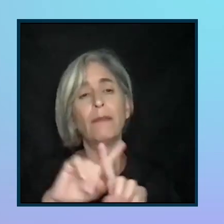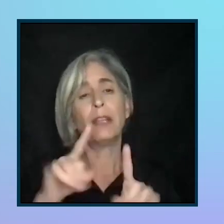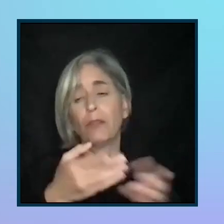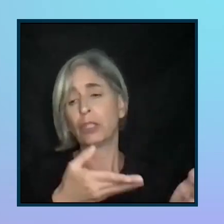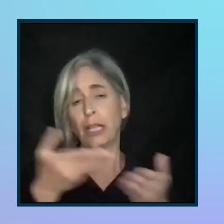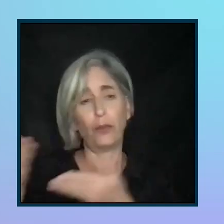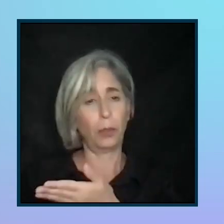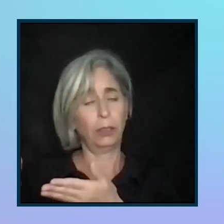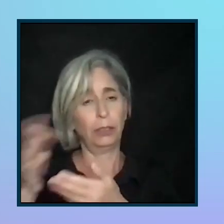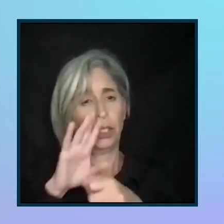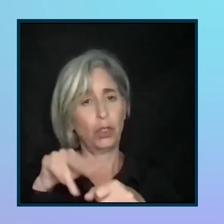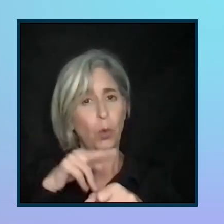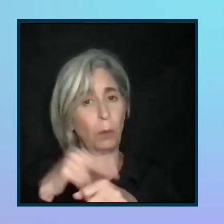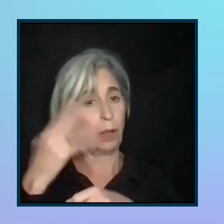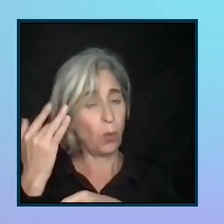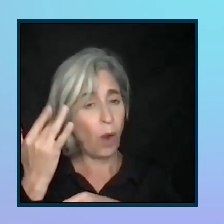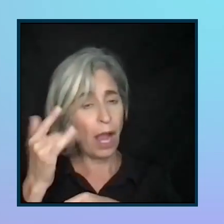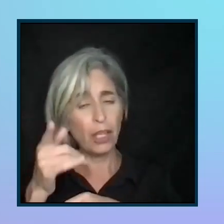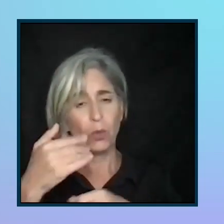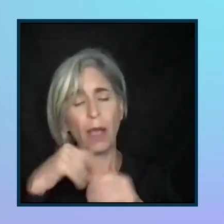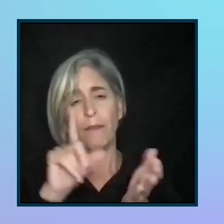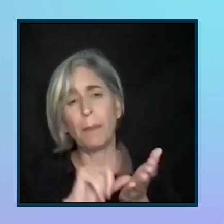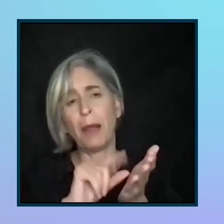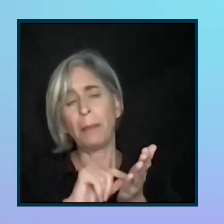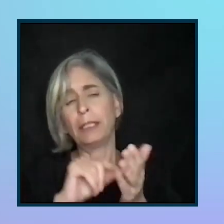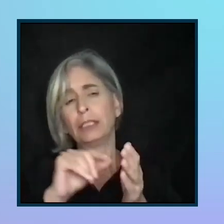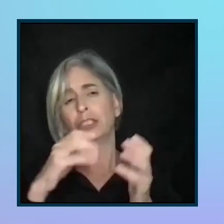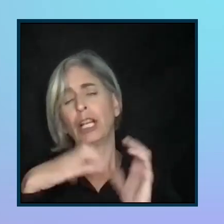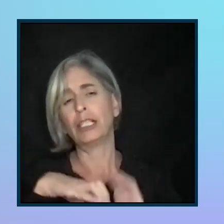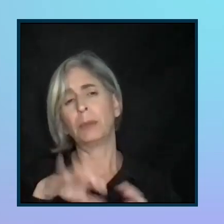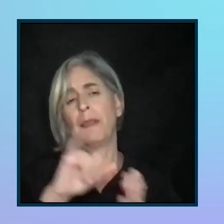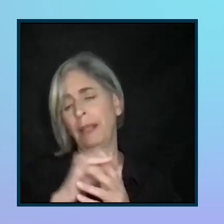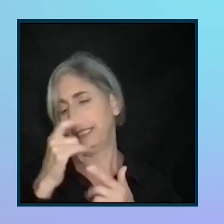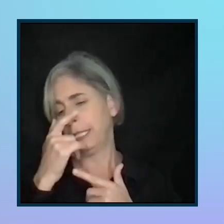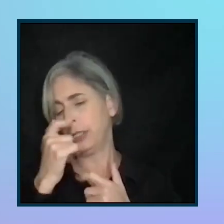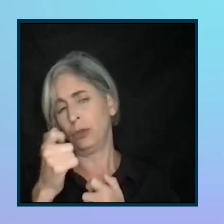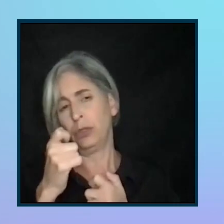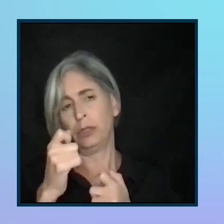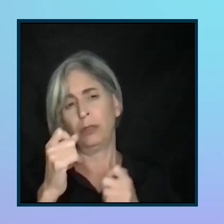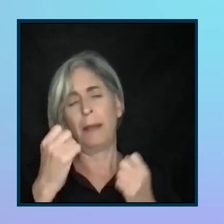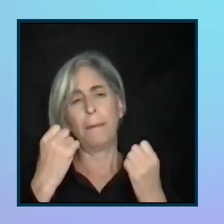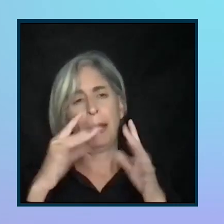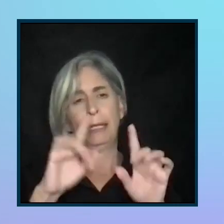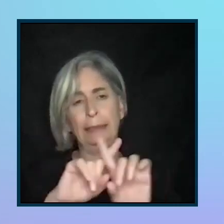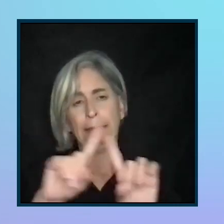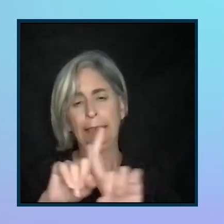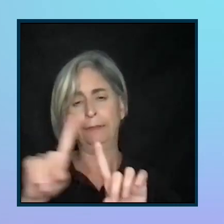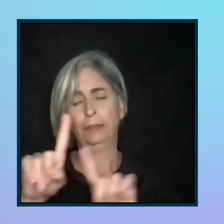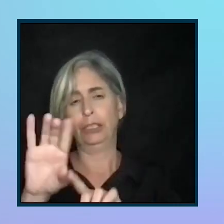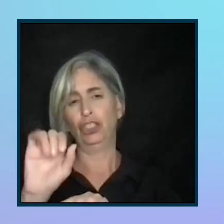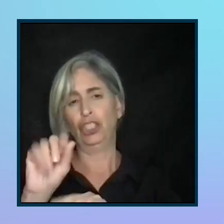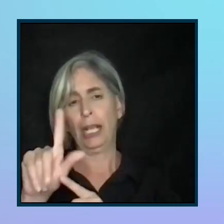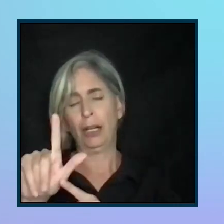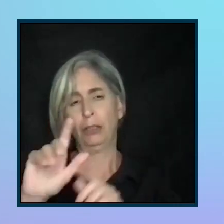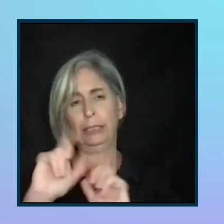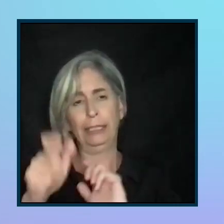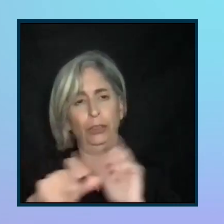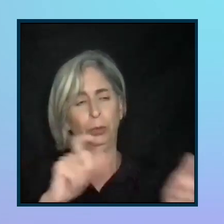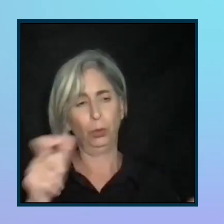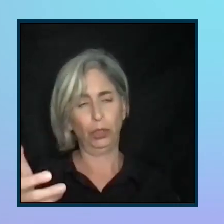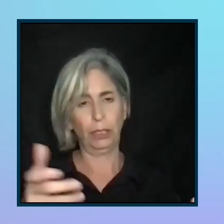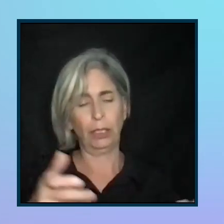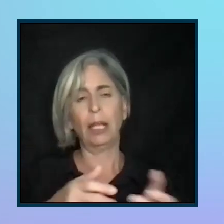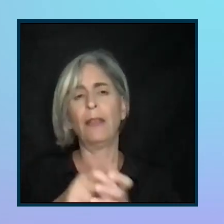deliverables, it's usually because we have a publishing customer that is interested in multi-channel distribution. So they want to have an EPUB